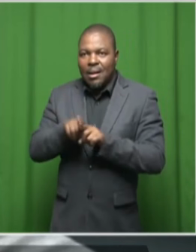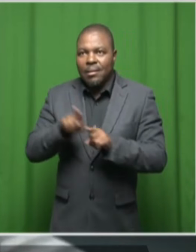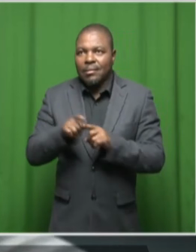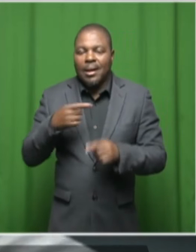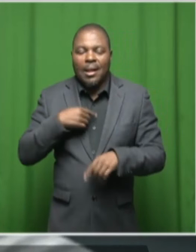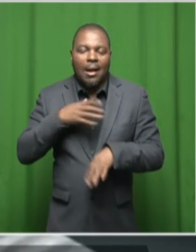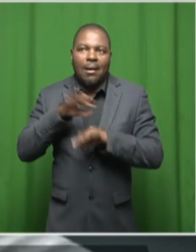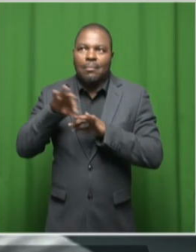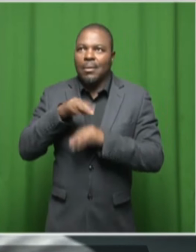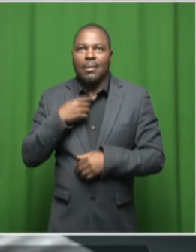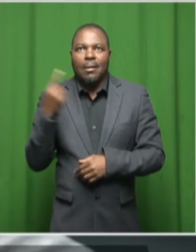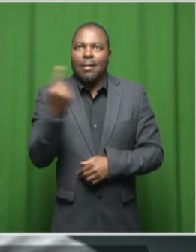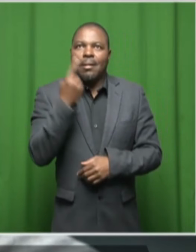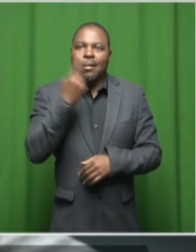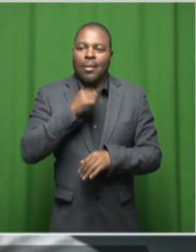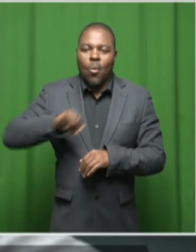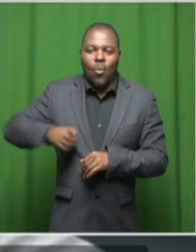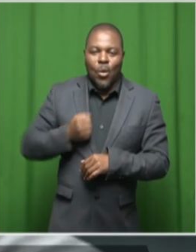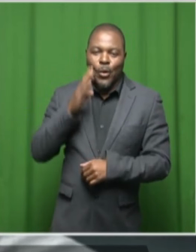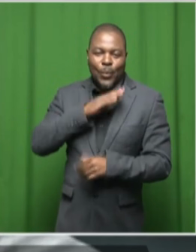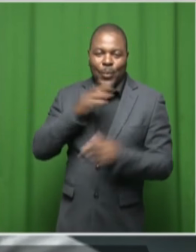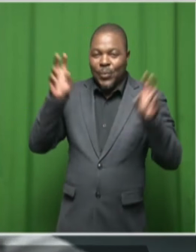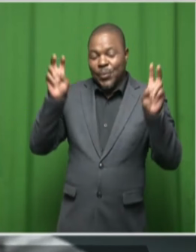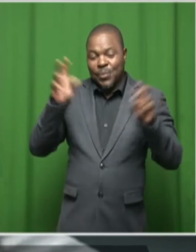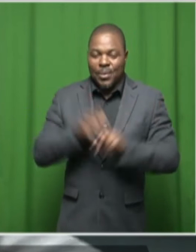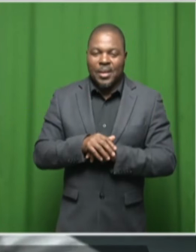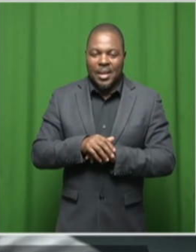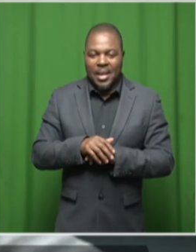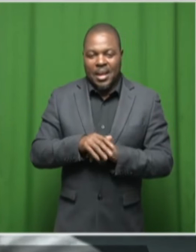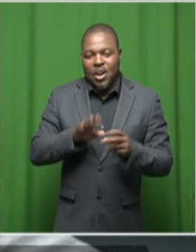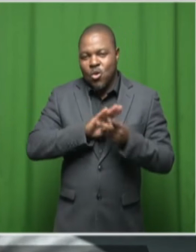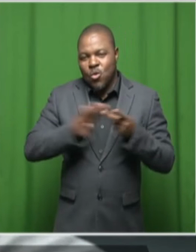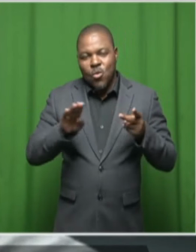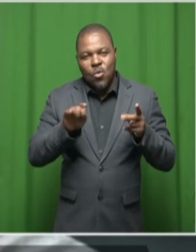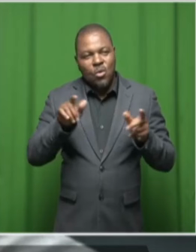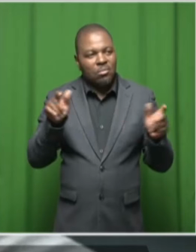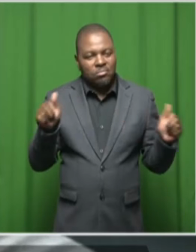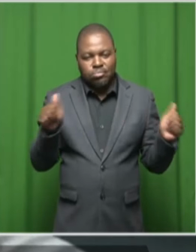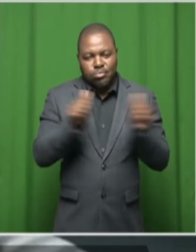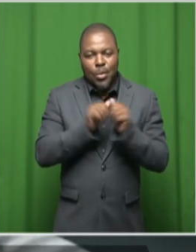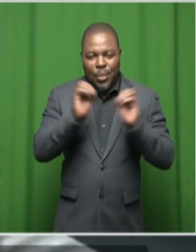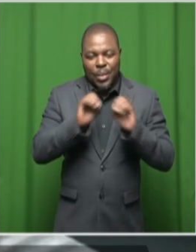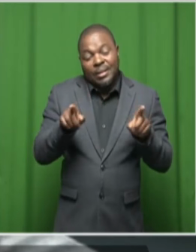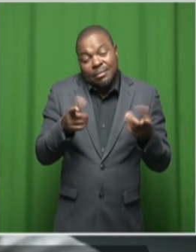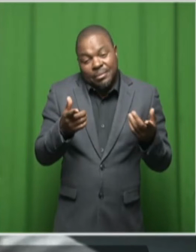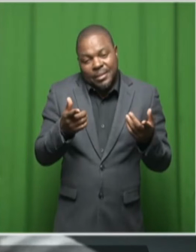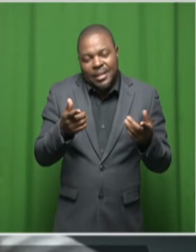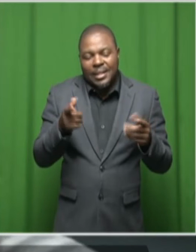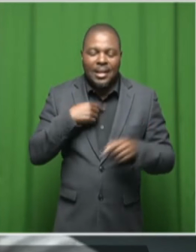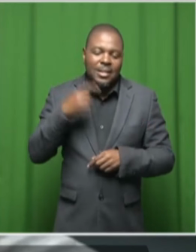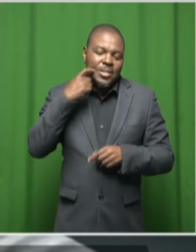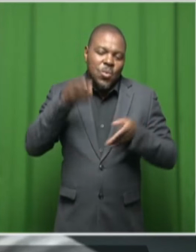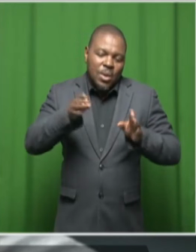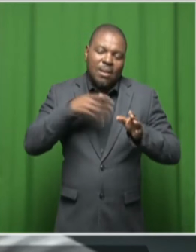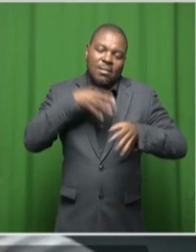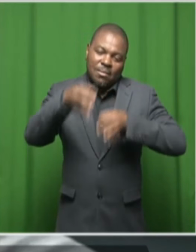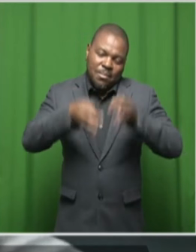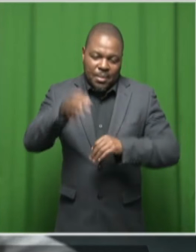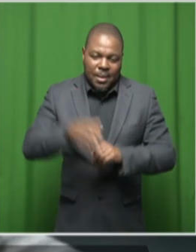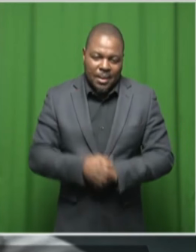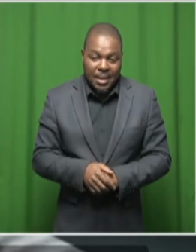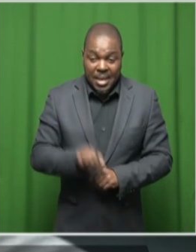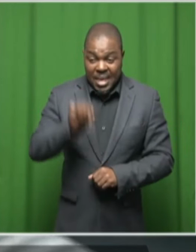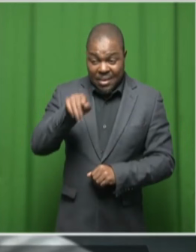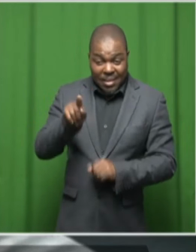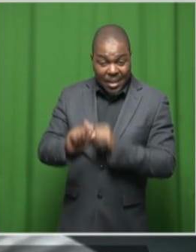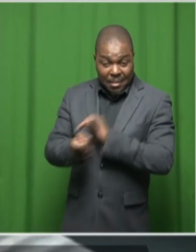no husband and no one willing to actually go into a marriage with it. That's the simplest way of putting it. And if that was to